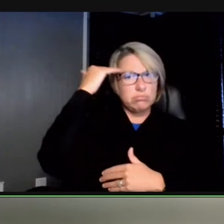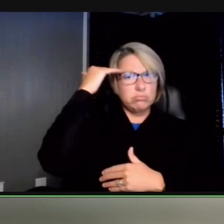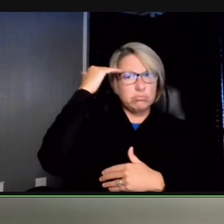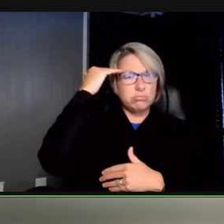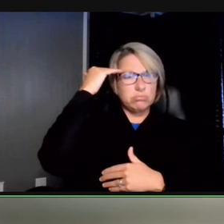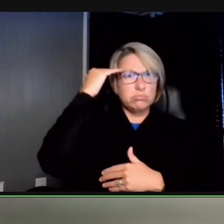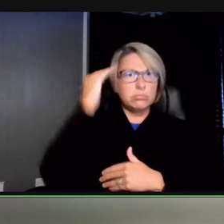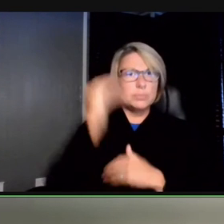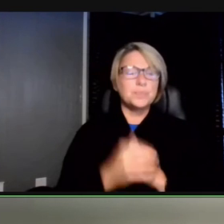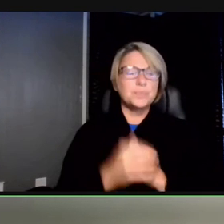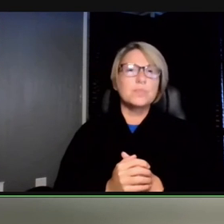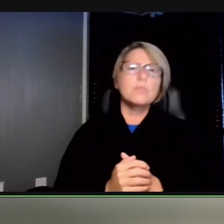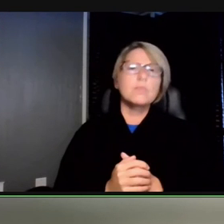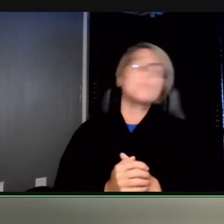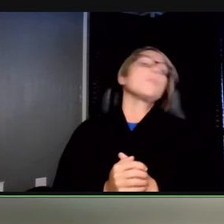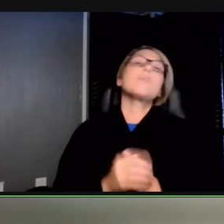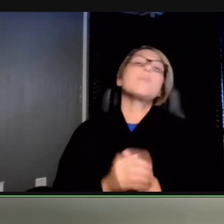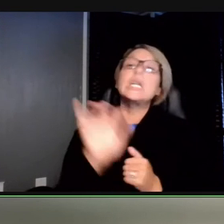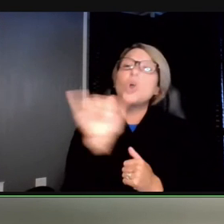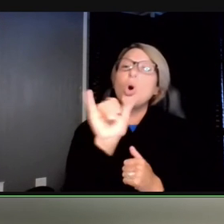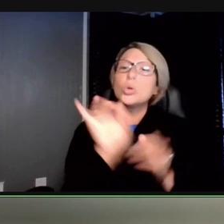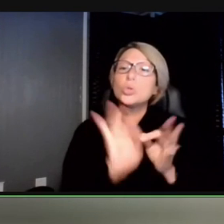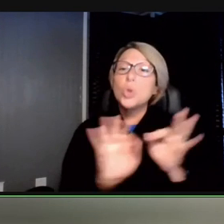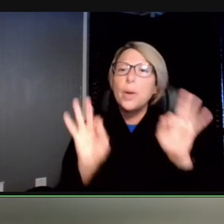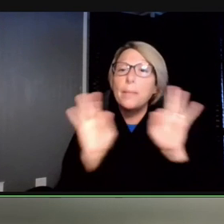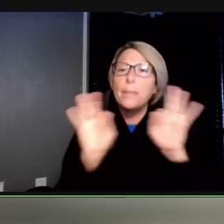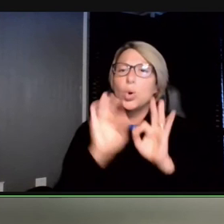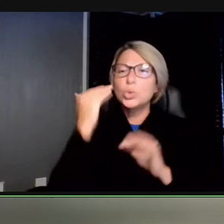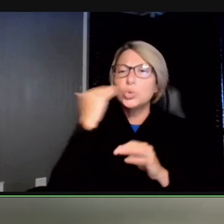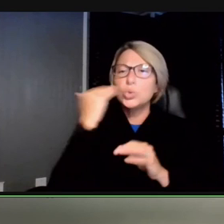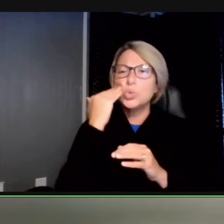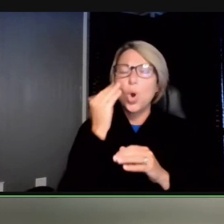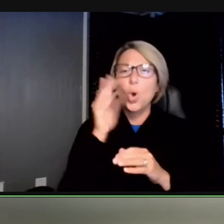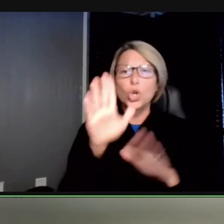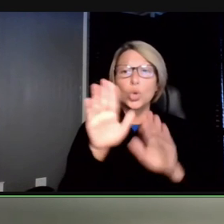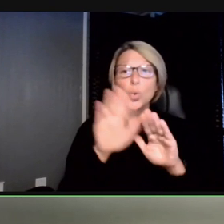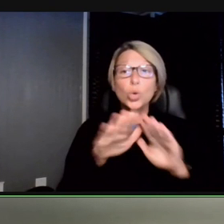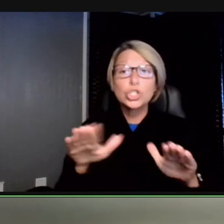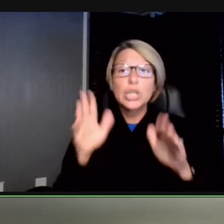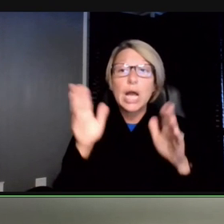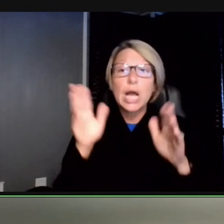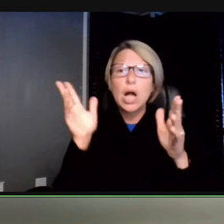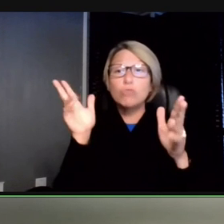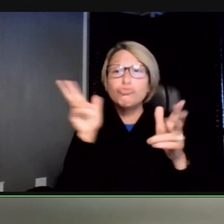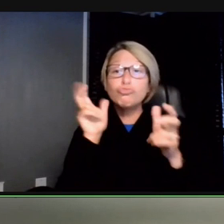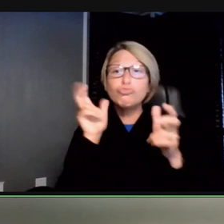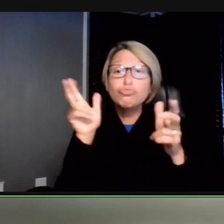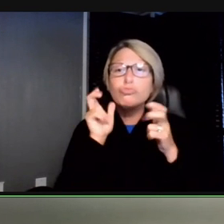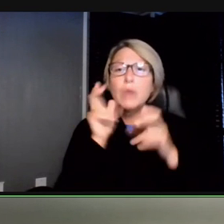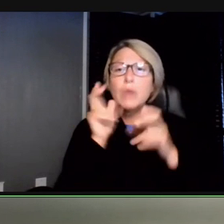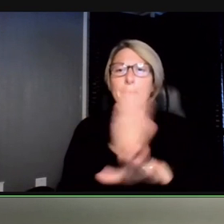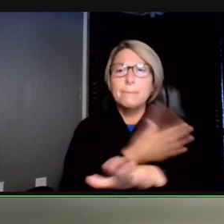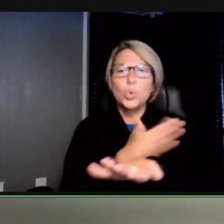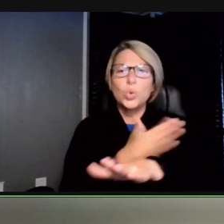And I think it's also important to know what music is your child listening